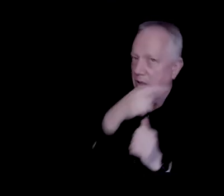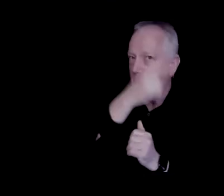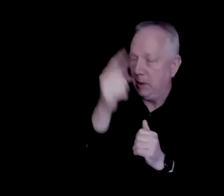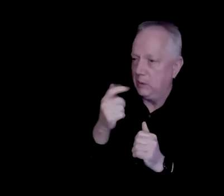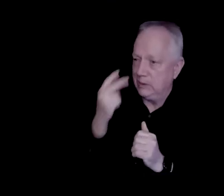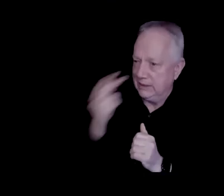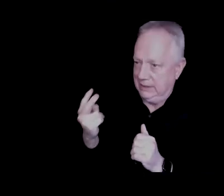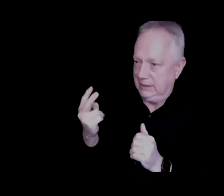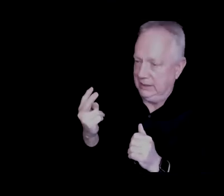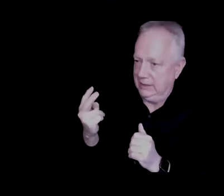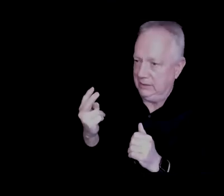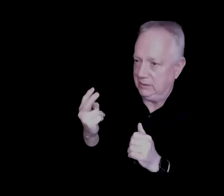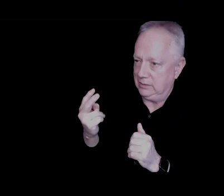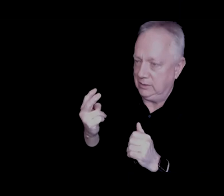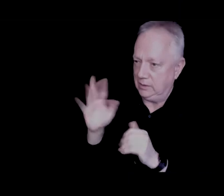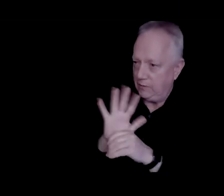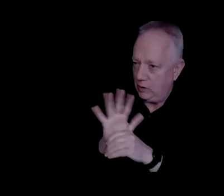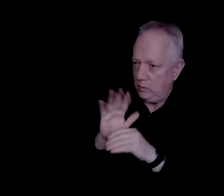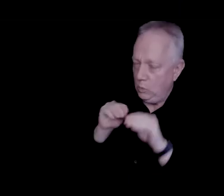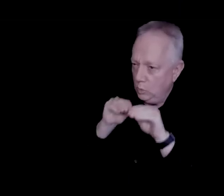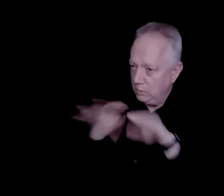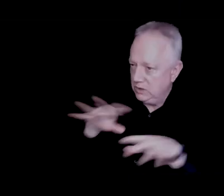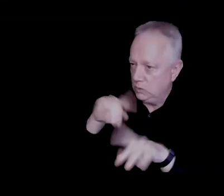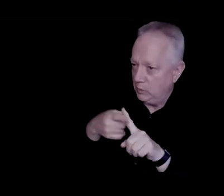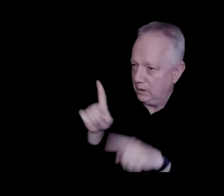see it? When is it coming out into the world?